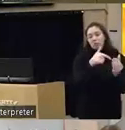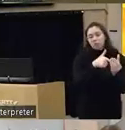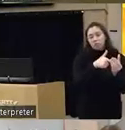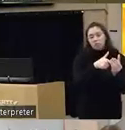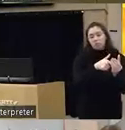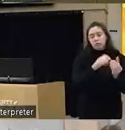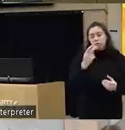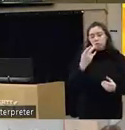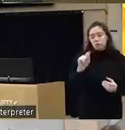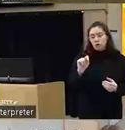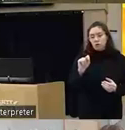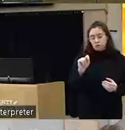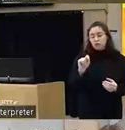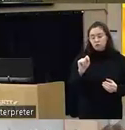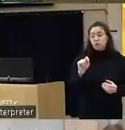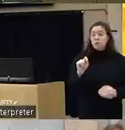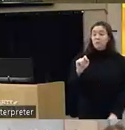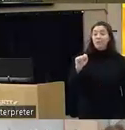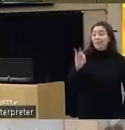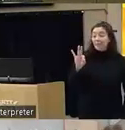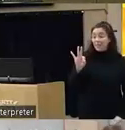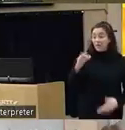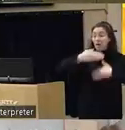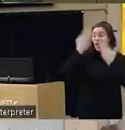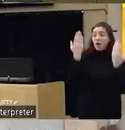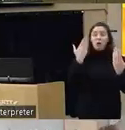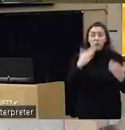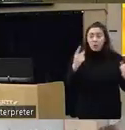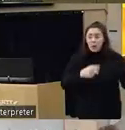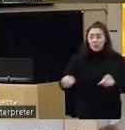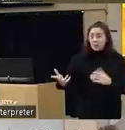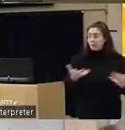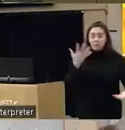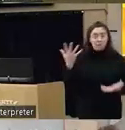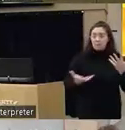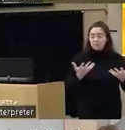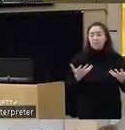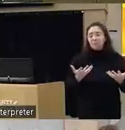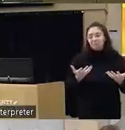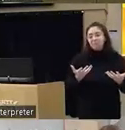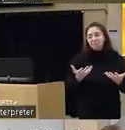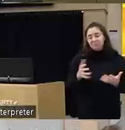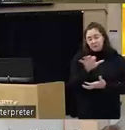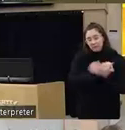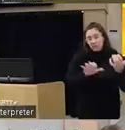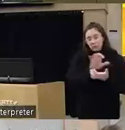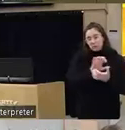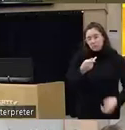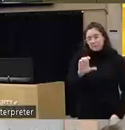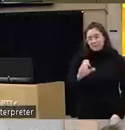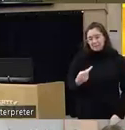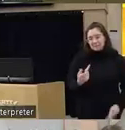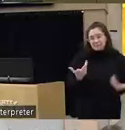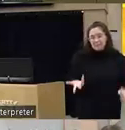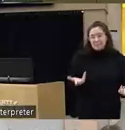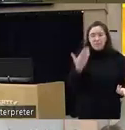we have, if we don't know what's happening, then, you know, we are very confused as primary care providers if we're doing